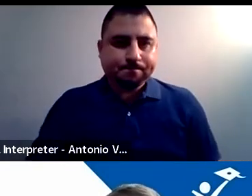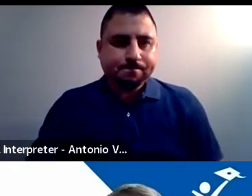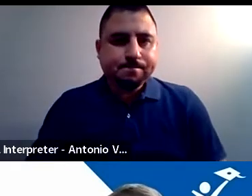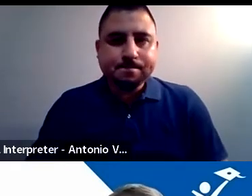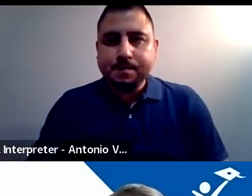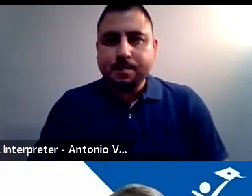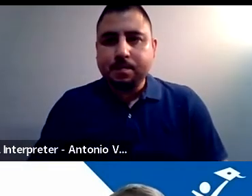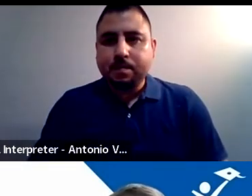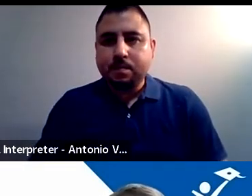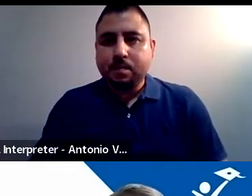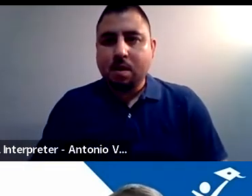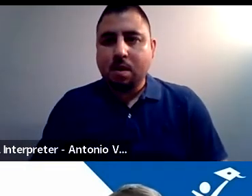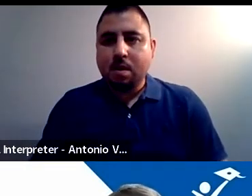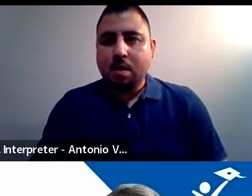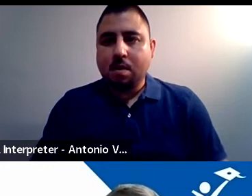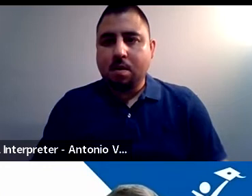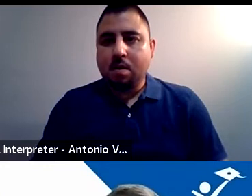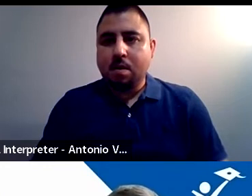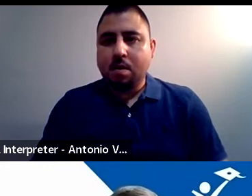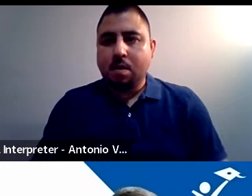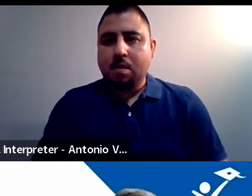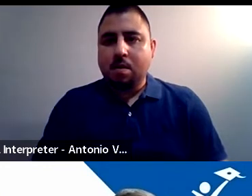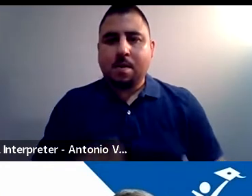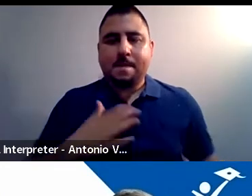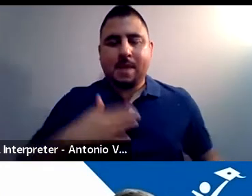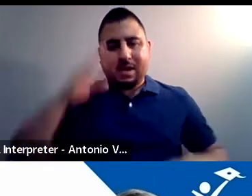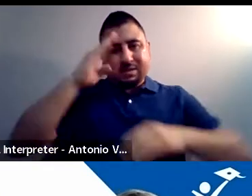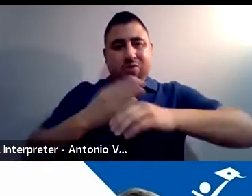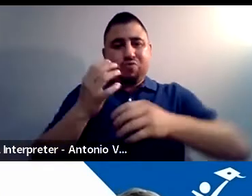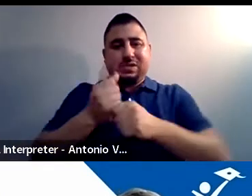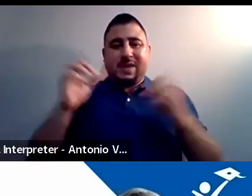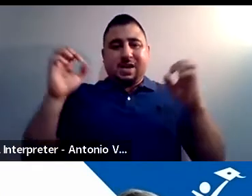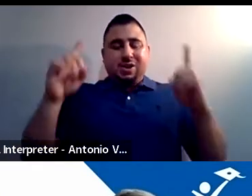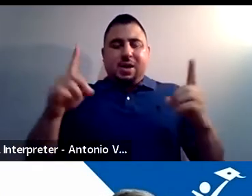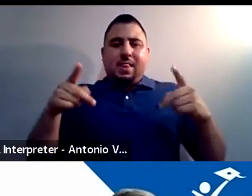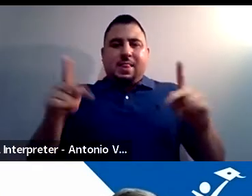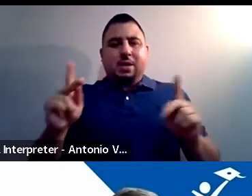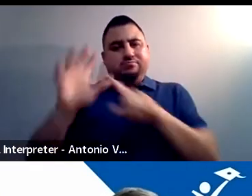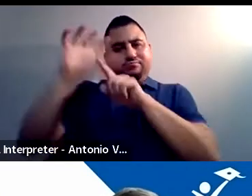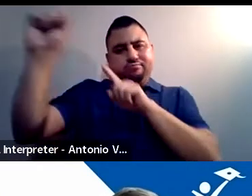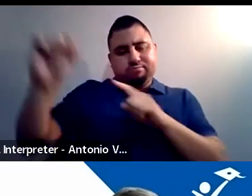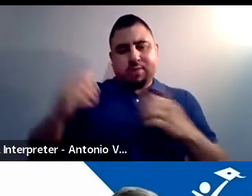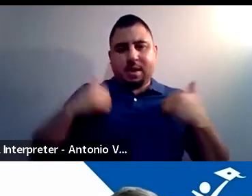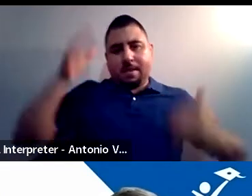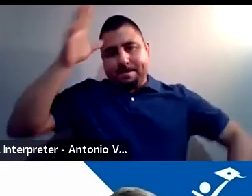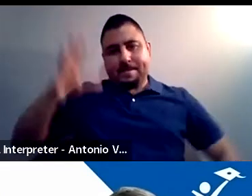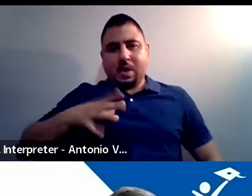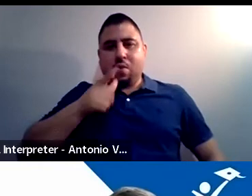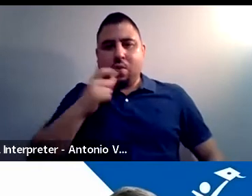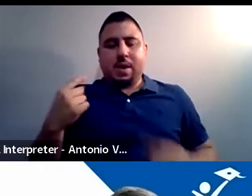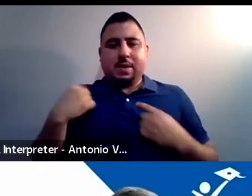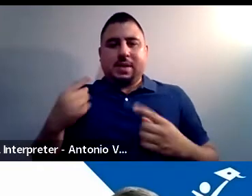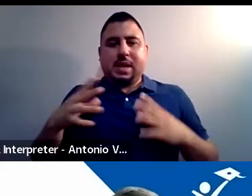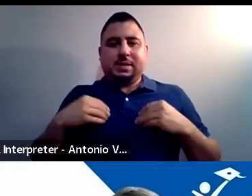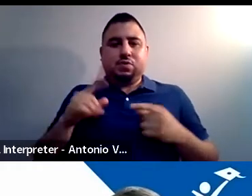result of my son receiving the support in early childhood education at Pointer Ridge allowed him to blossom into a young man who has been accepted